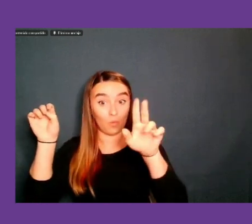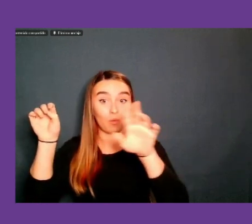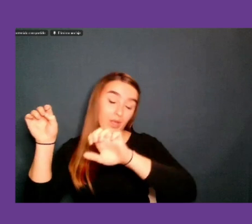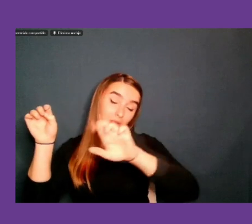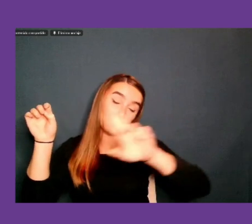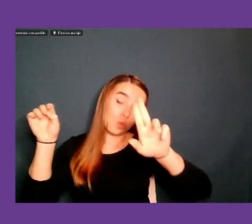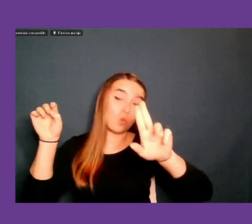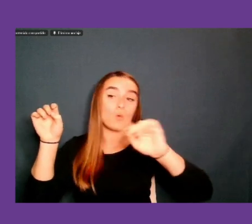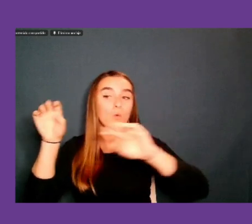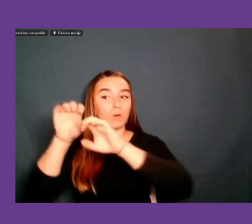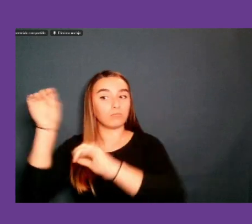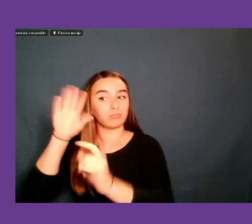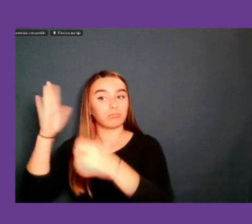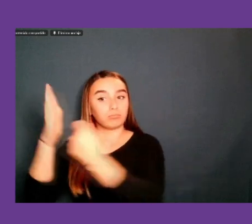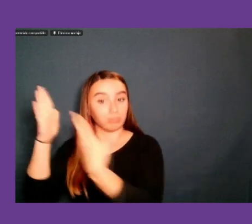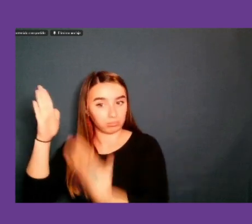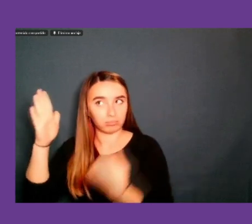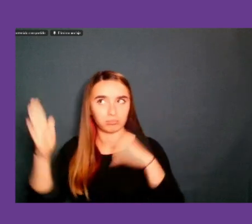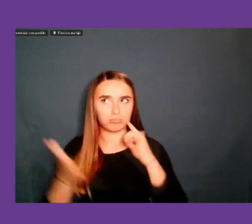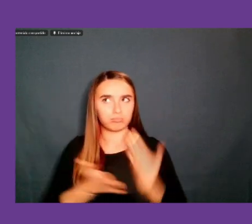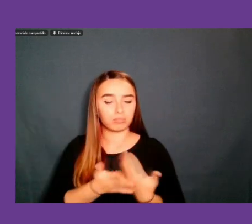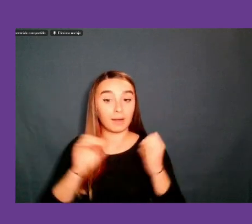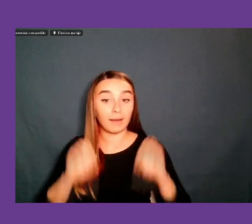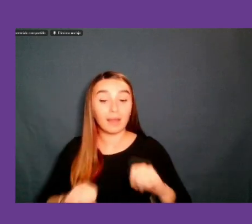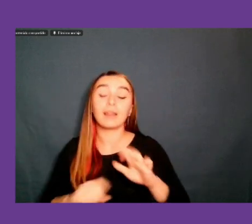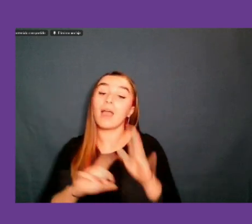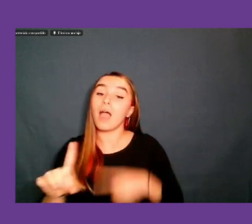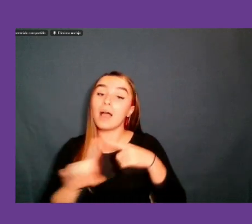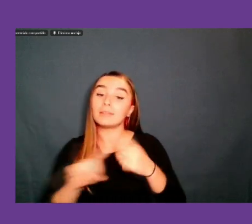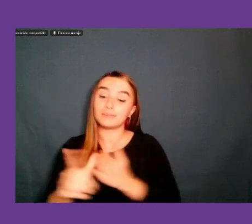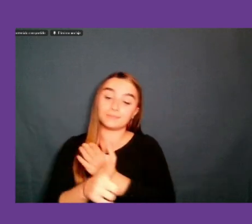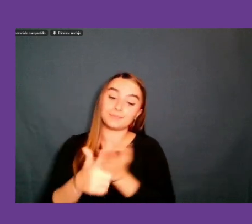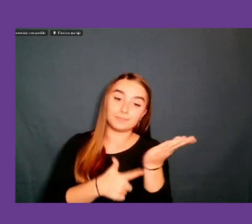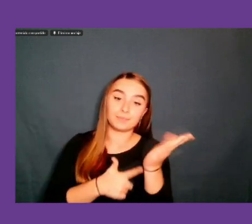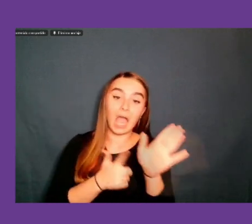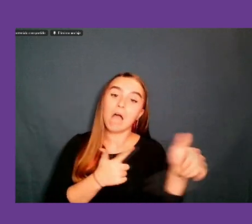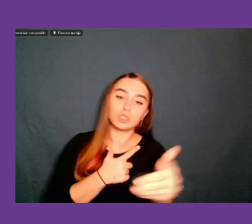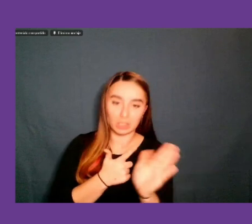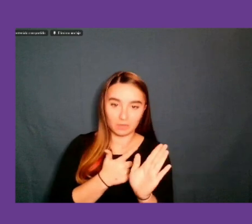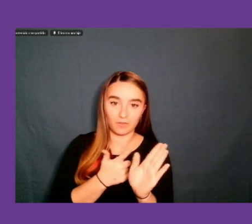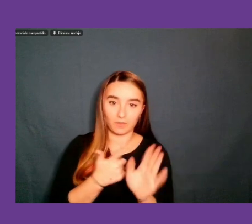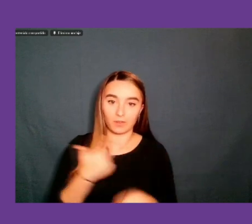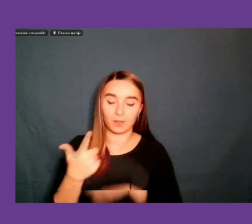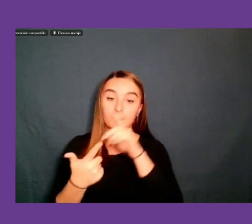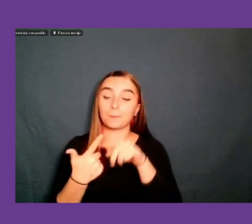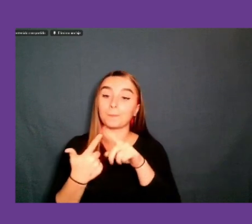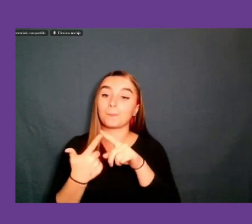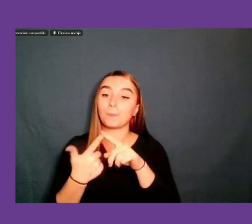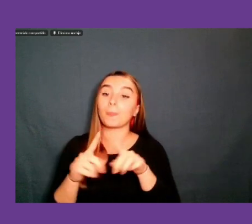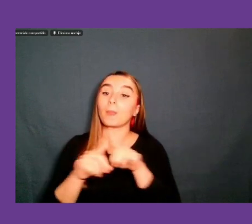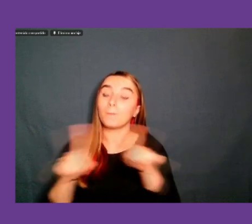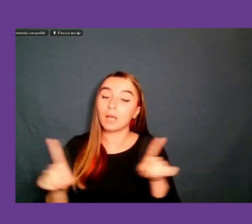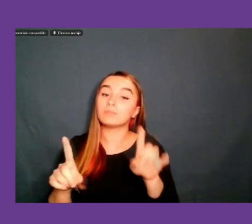But in any case, you always can use an alternative method, but you need to just justify